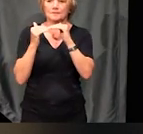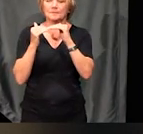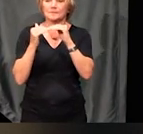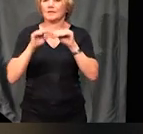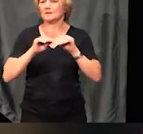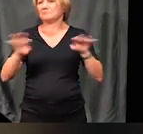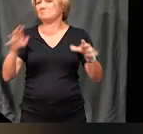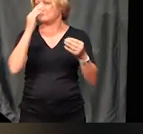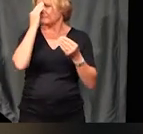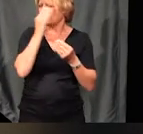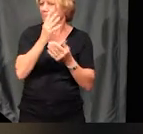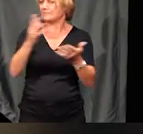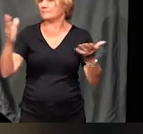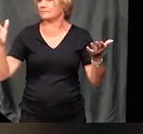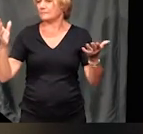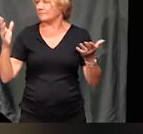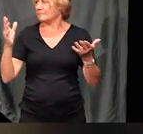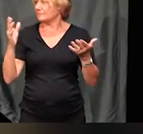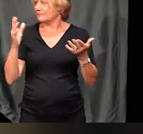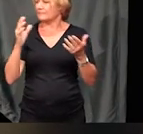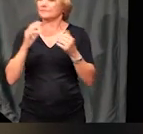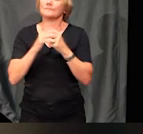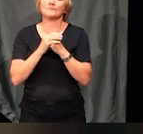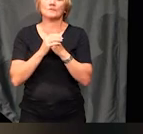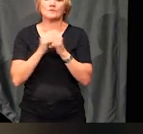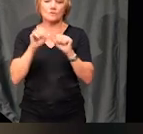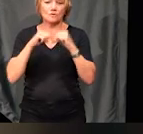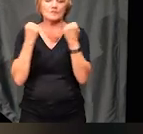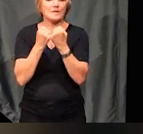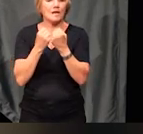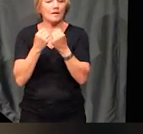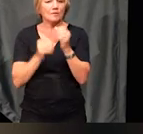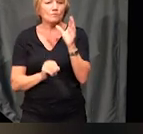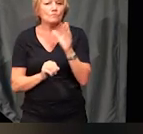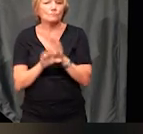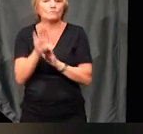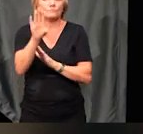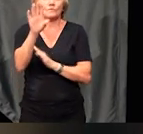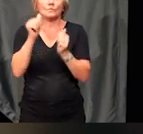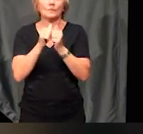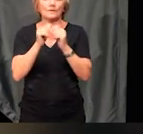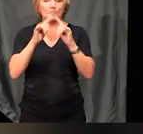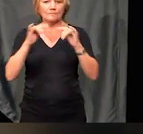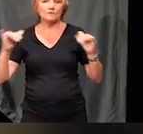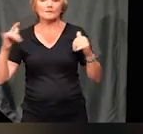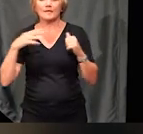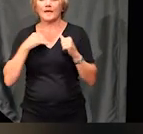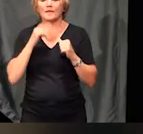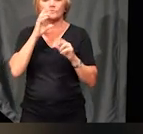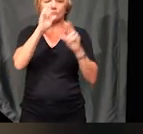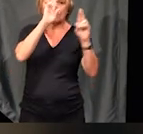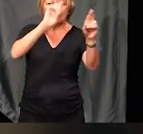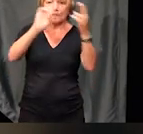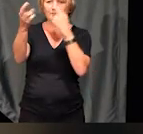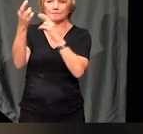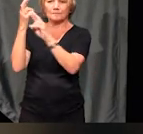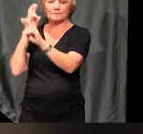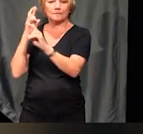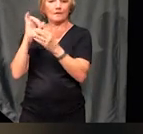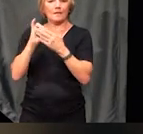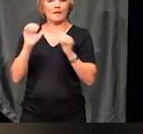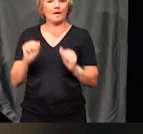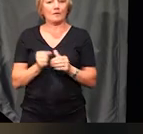spread the message. Society thrives in diversity, and it's by respecting people's individualities that we can